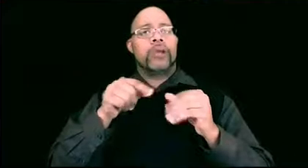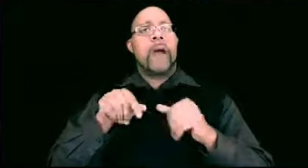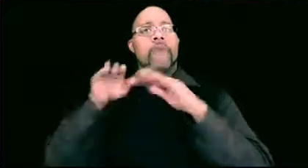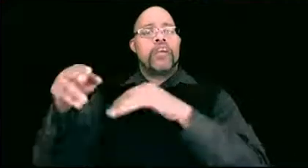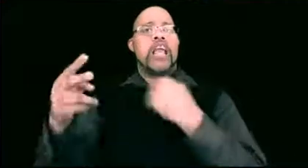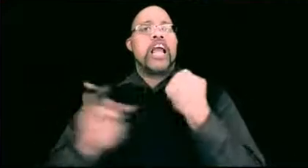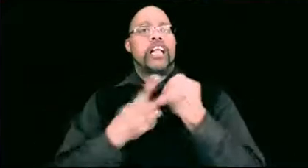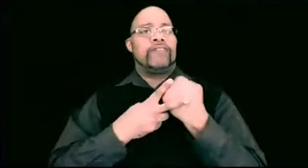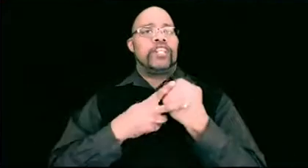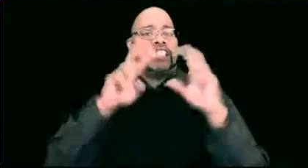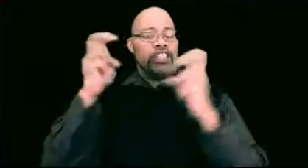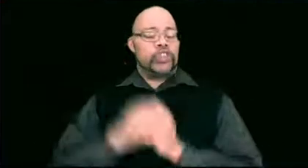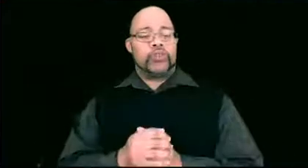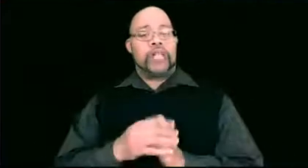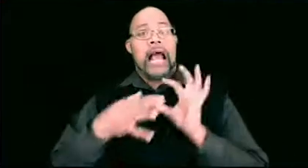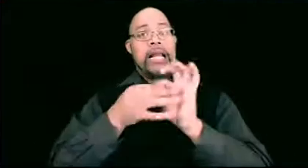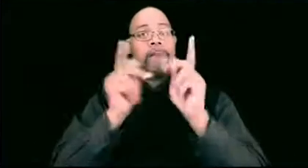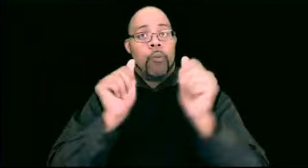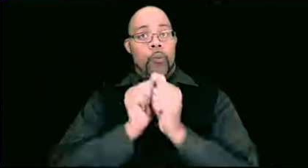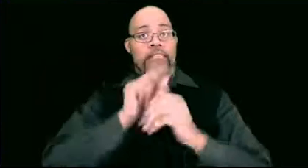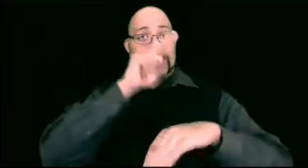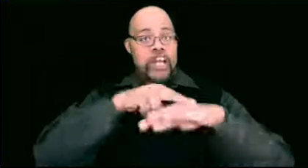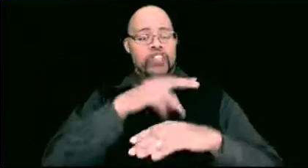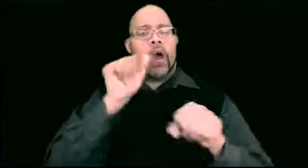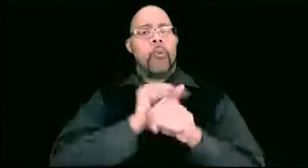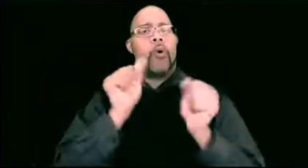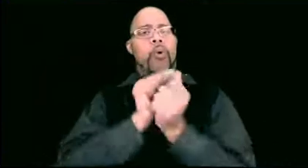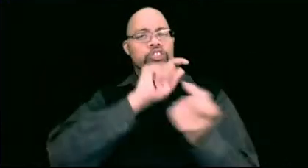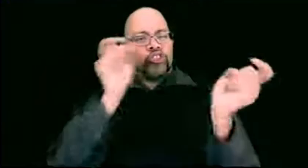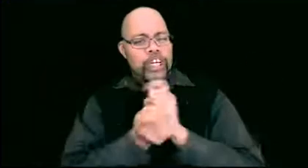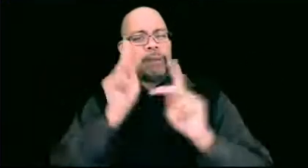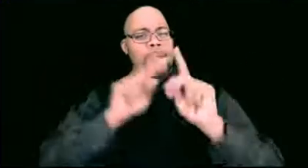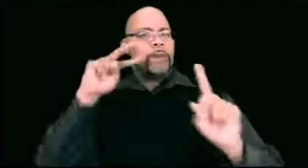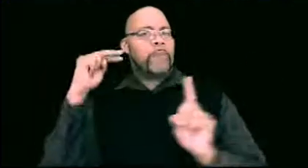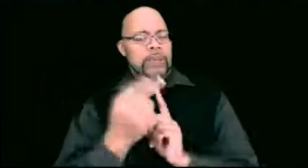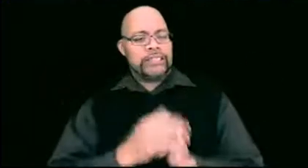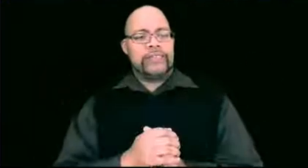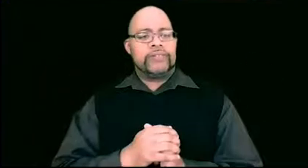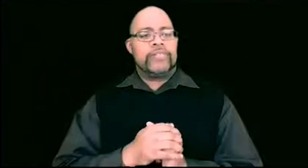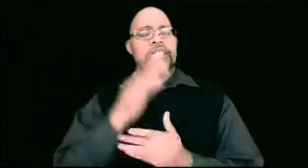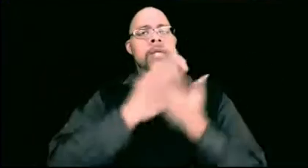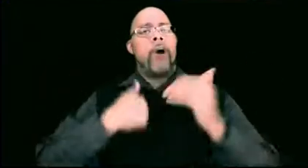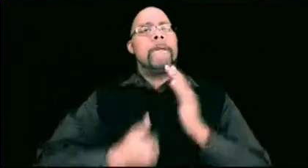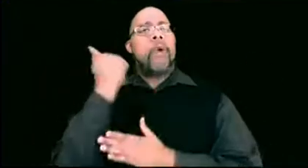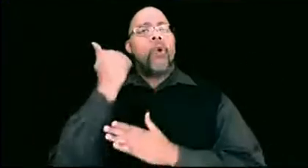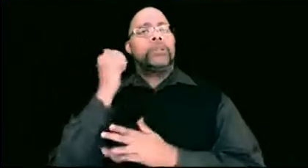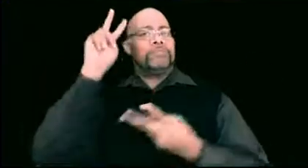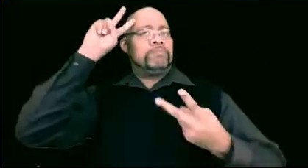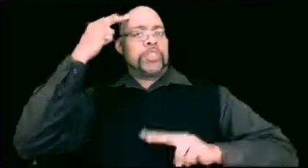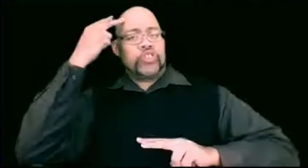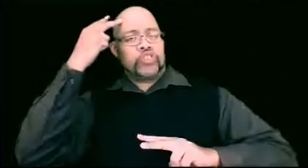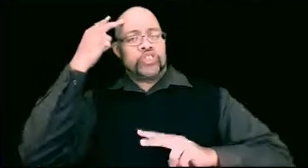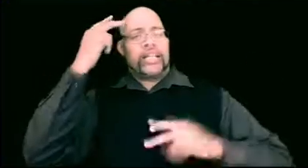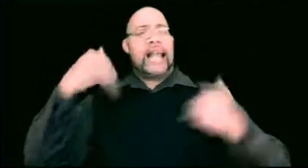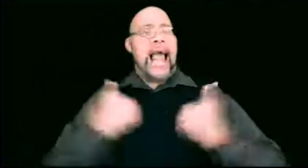general public and about marine conservation issues, reconnects people with nature, and works to change people's